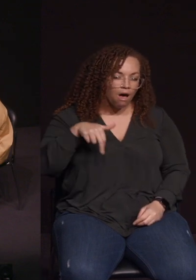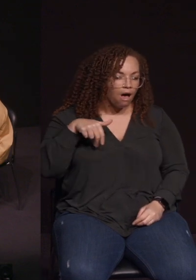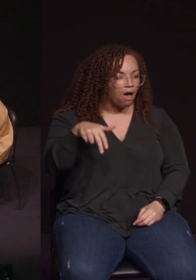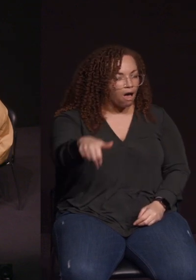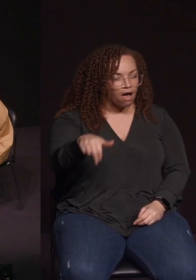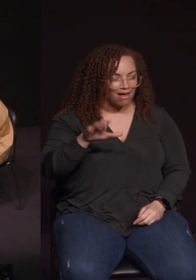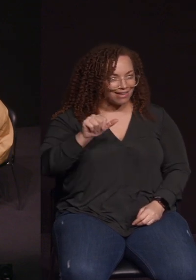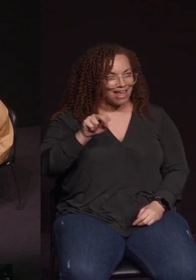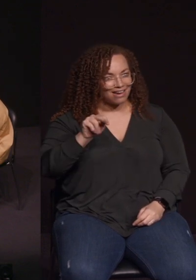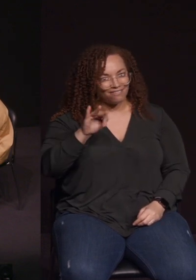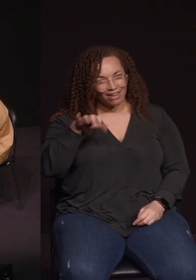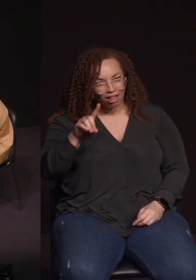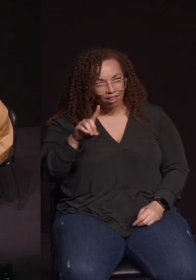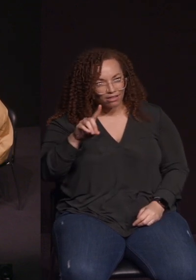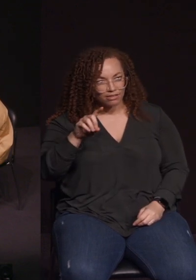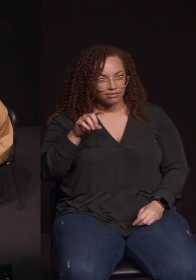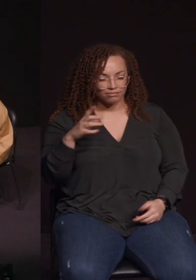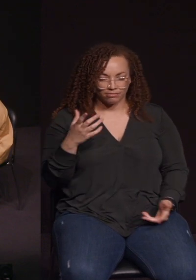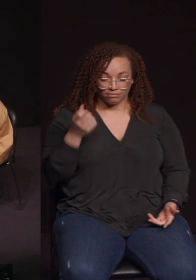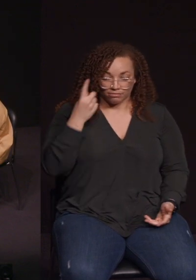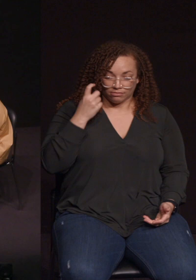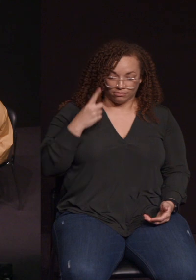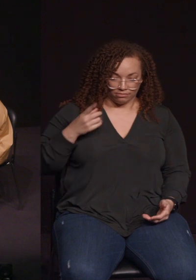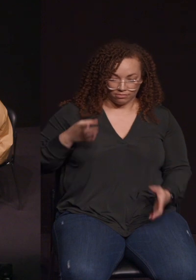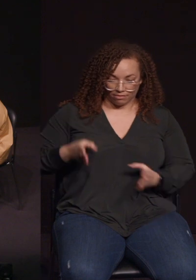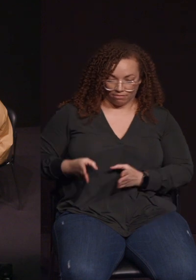not walkable, right?